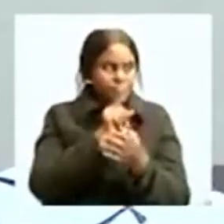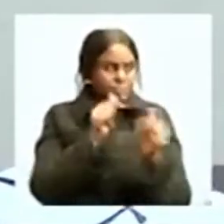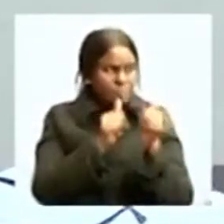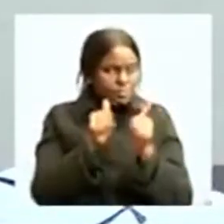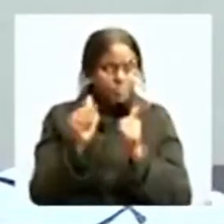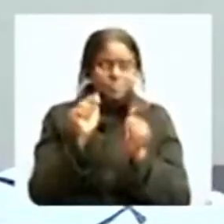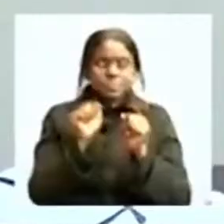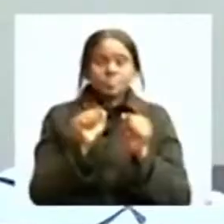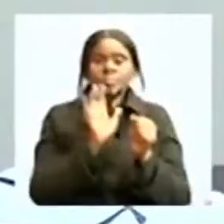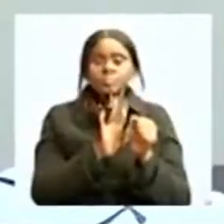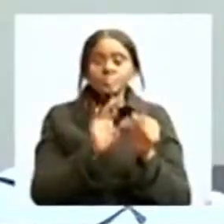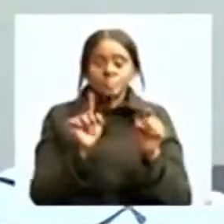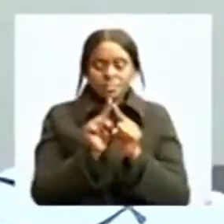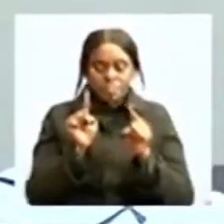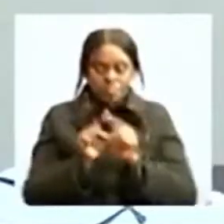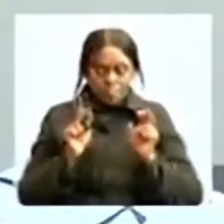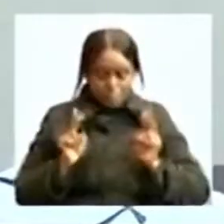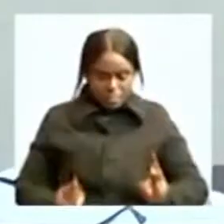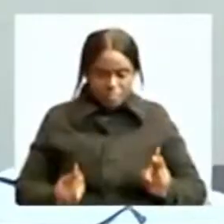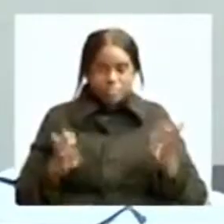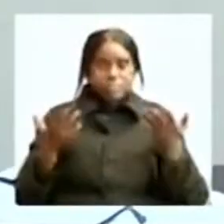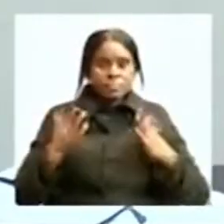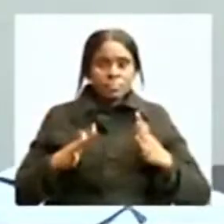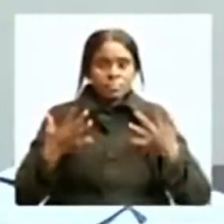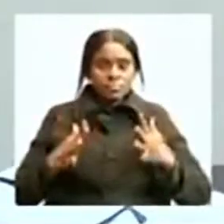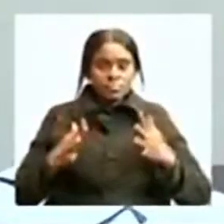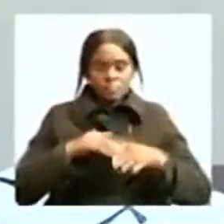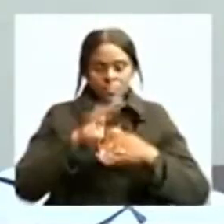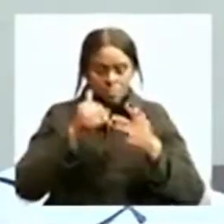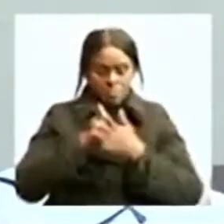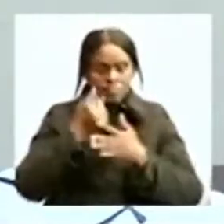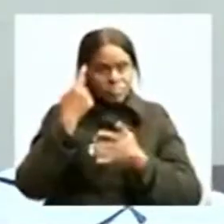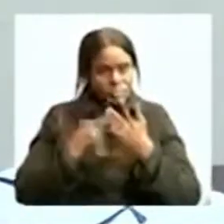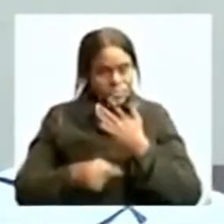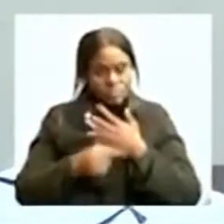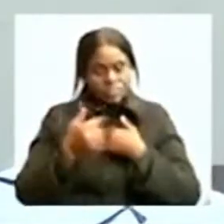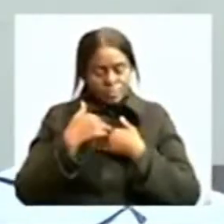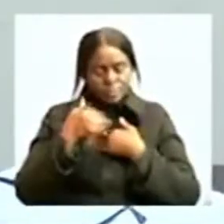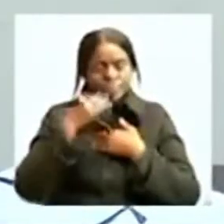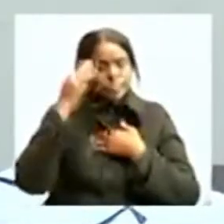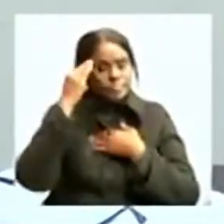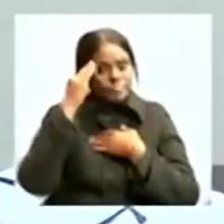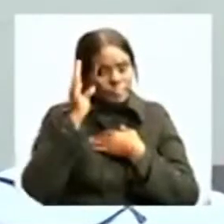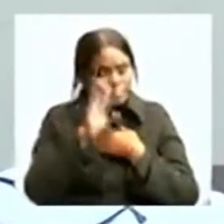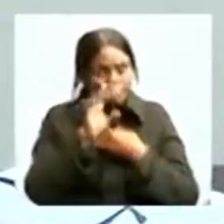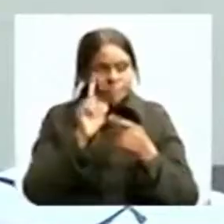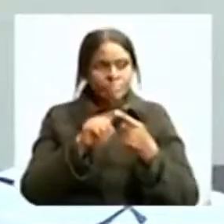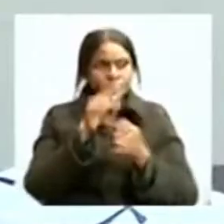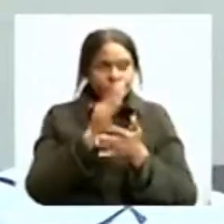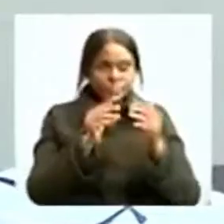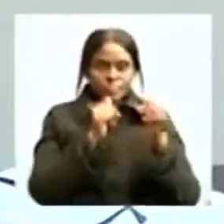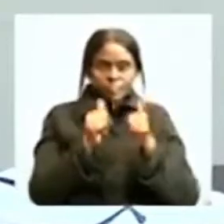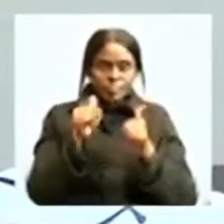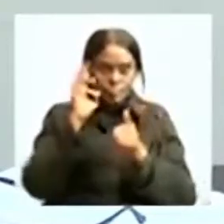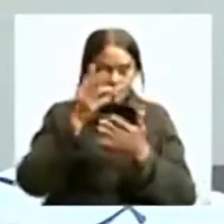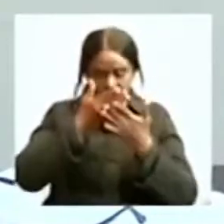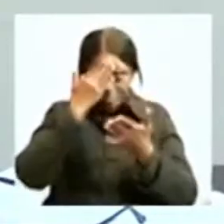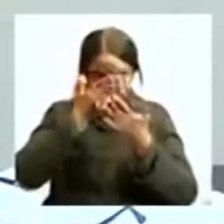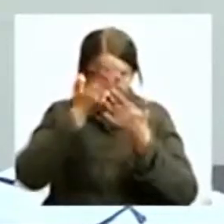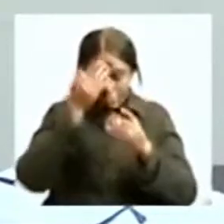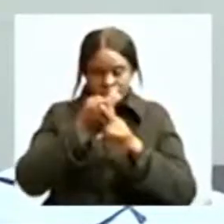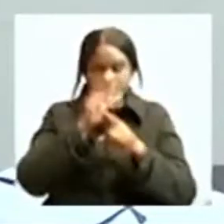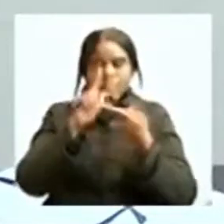can be taken. And the human being, they always react to certain actions. They will learn from their